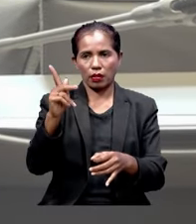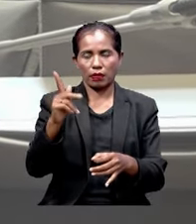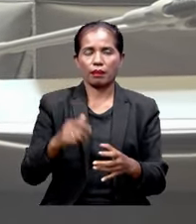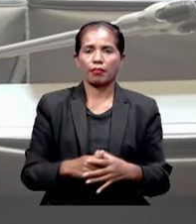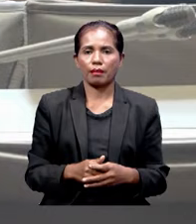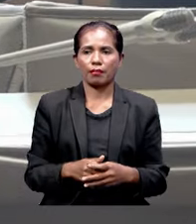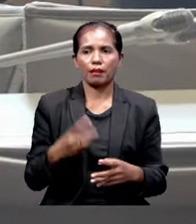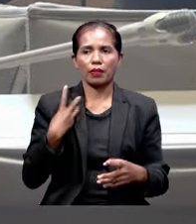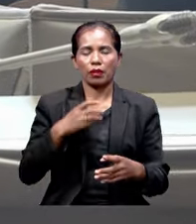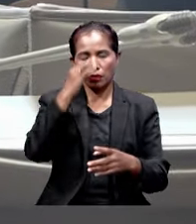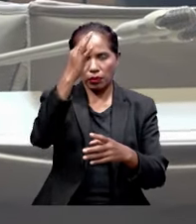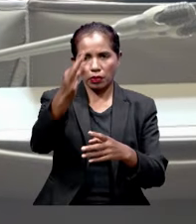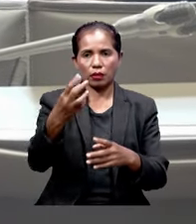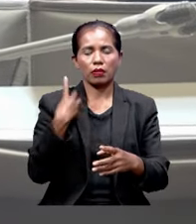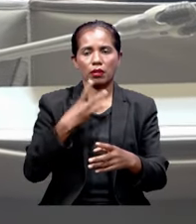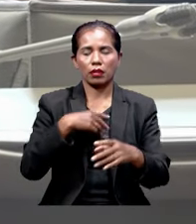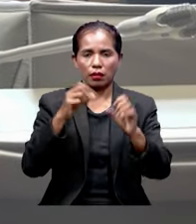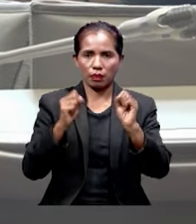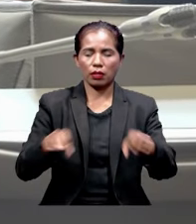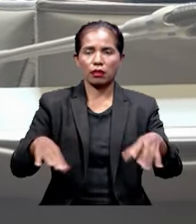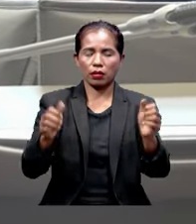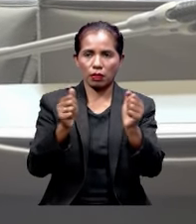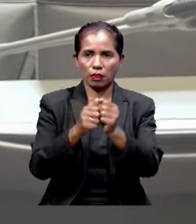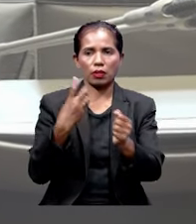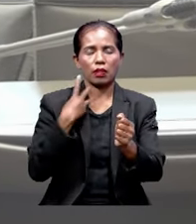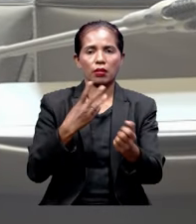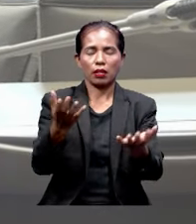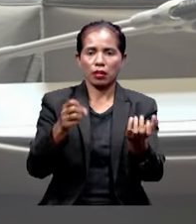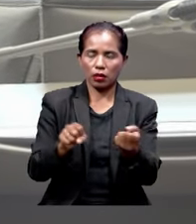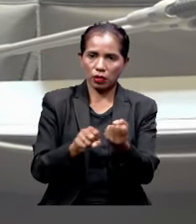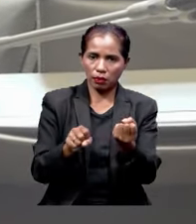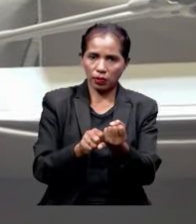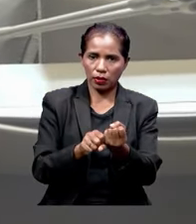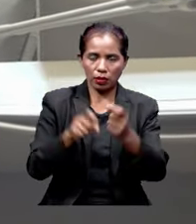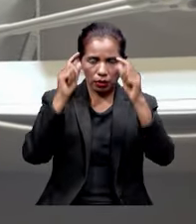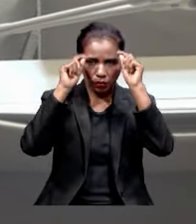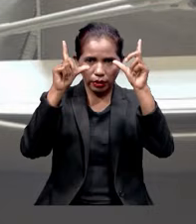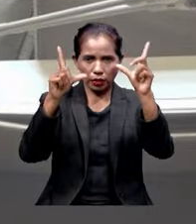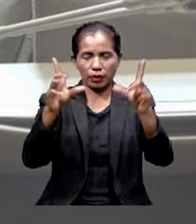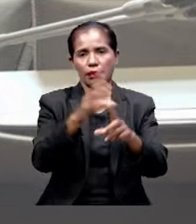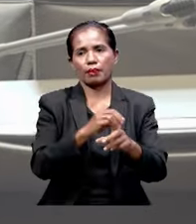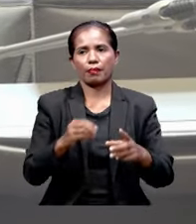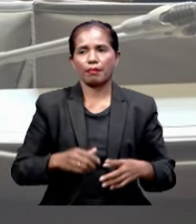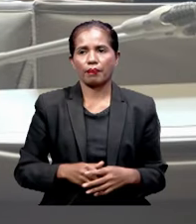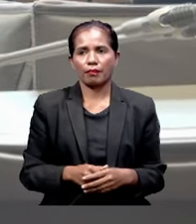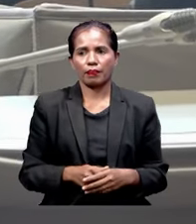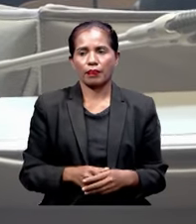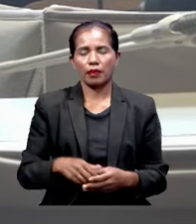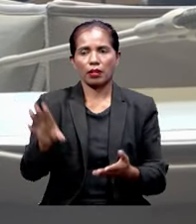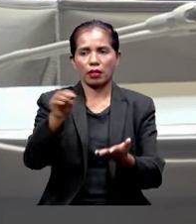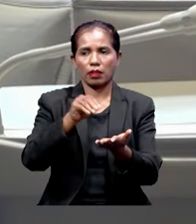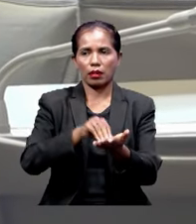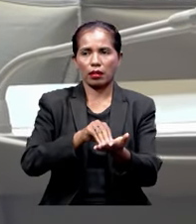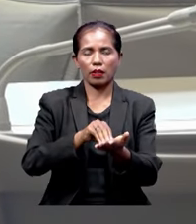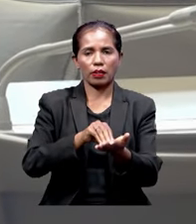plan featuring 11 pieces of legislation demonstrates Timor-Leste's proactive measures in adapting and